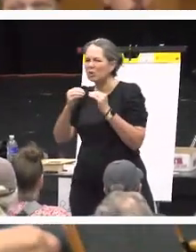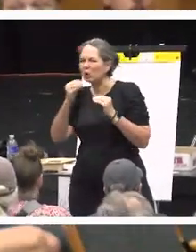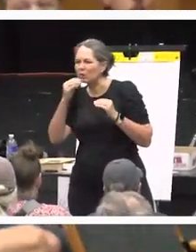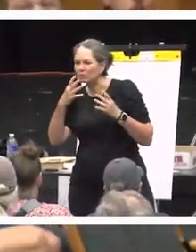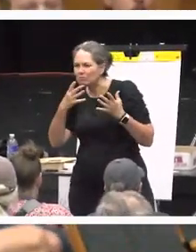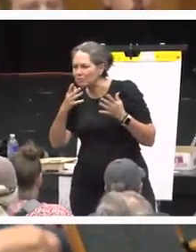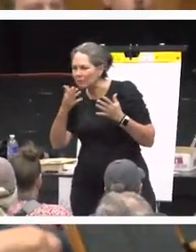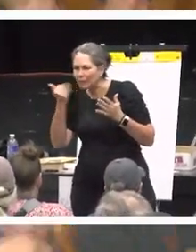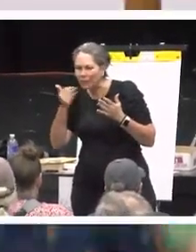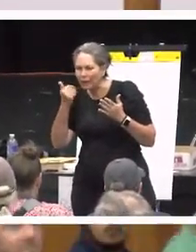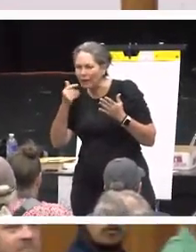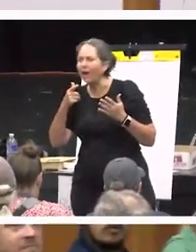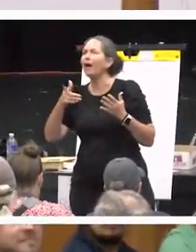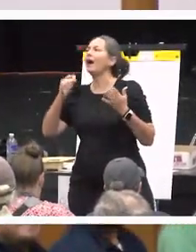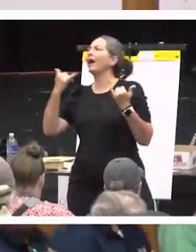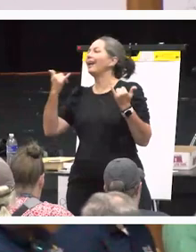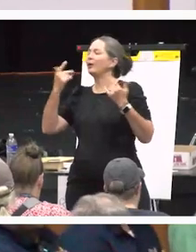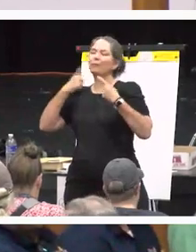I'm going to hold it closer.